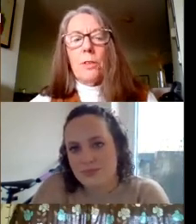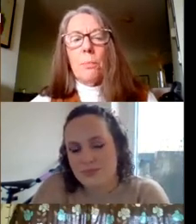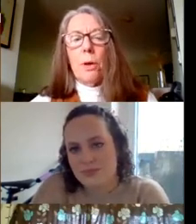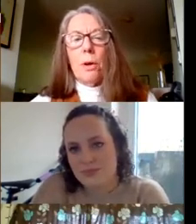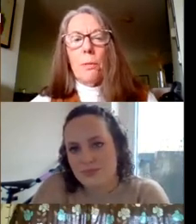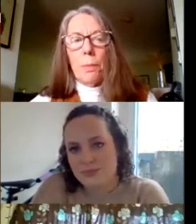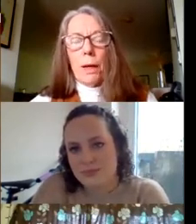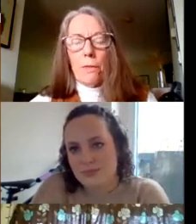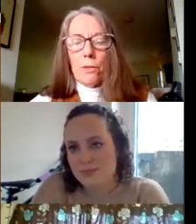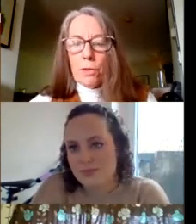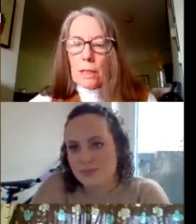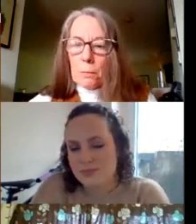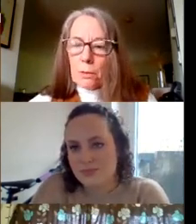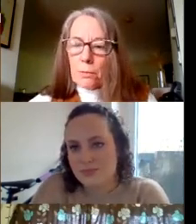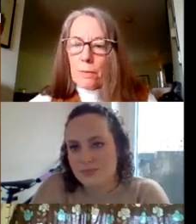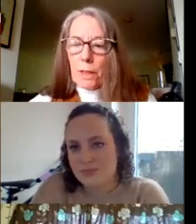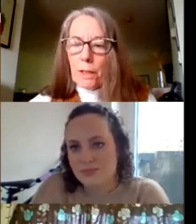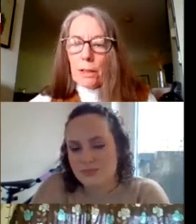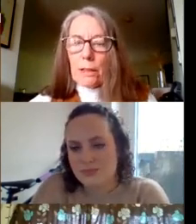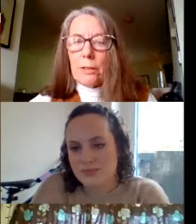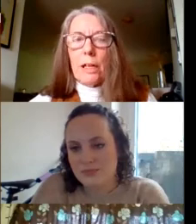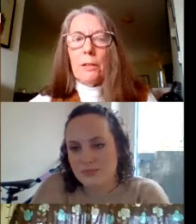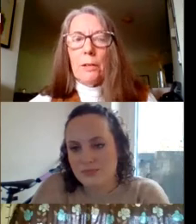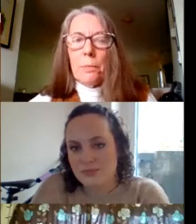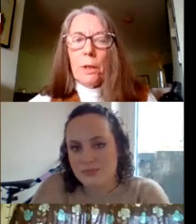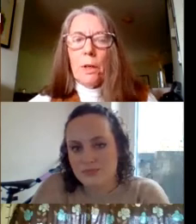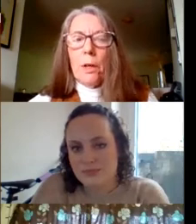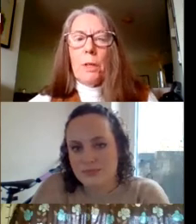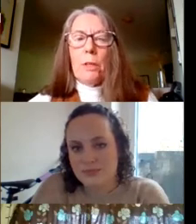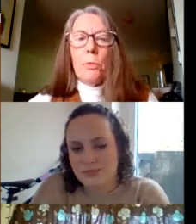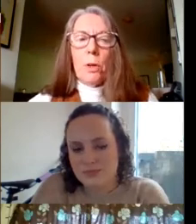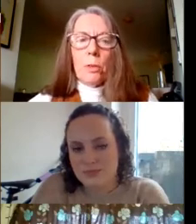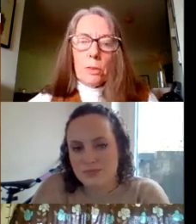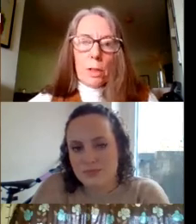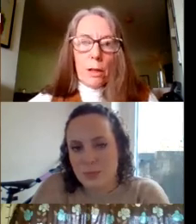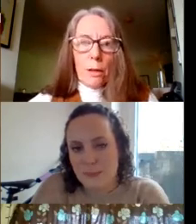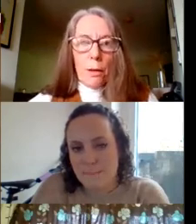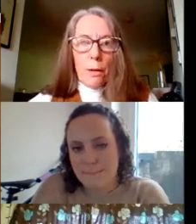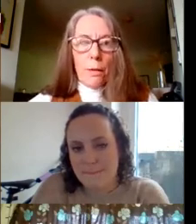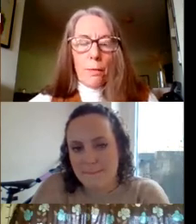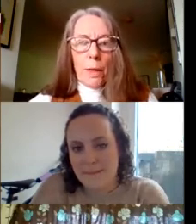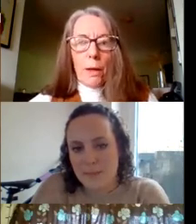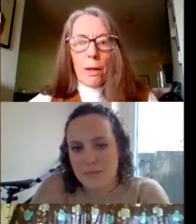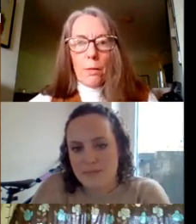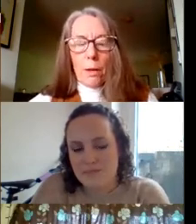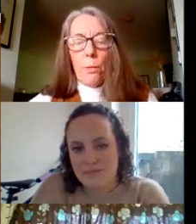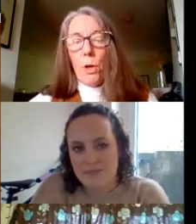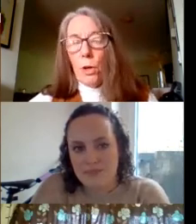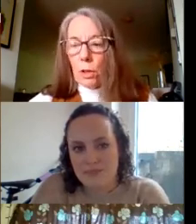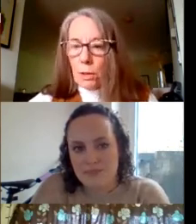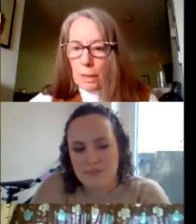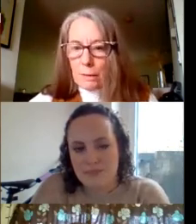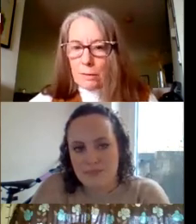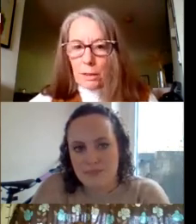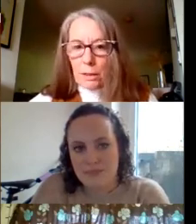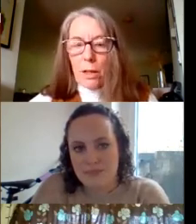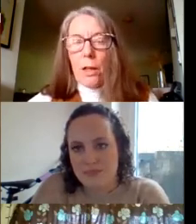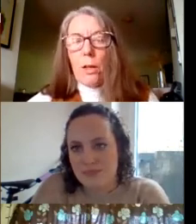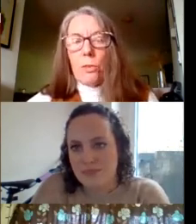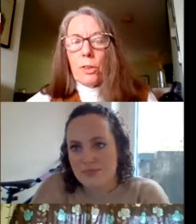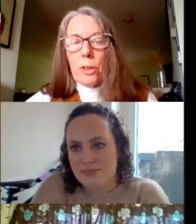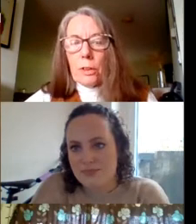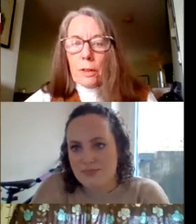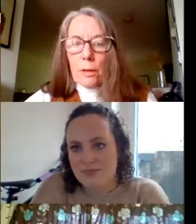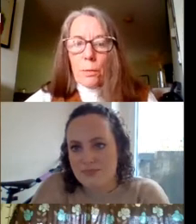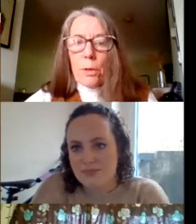seen as an important part of treatment in the early asylum, which was that work, basically.